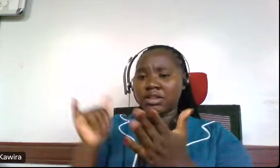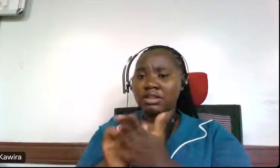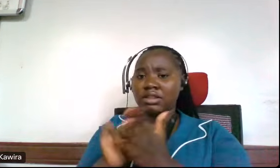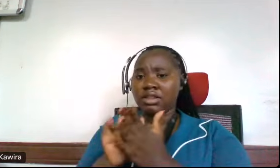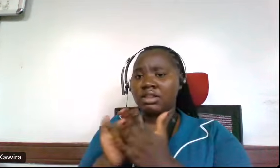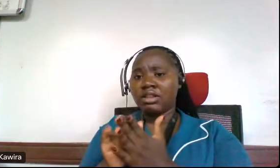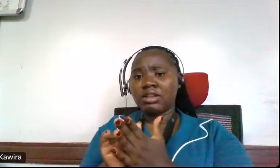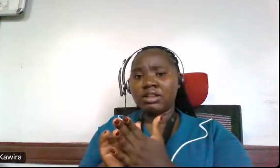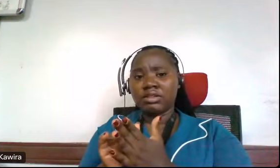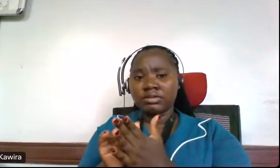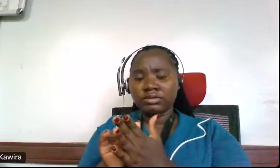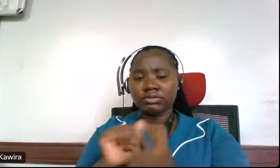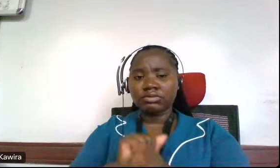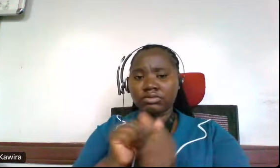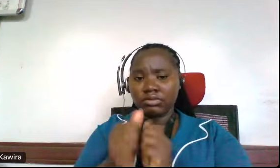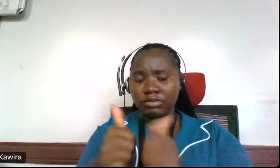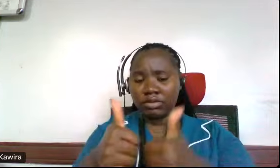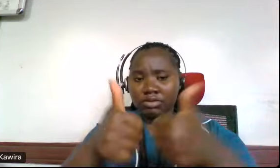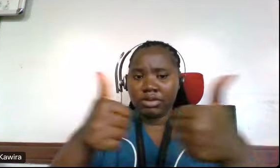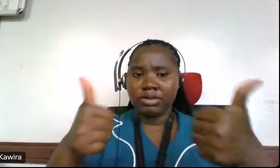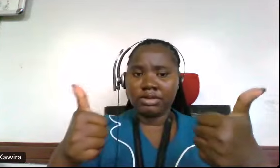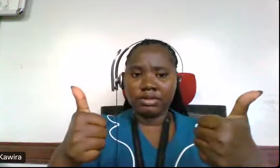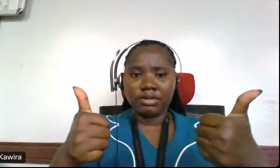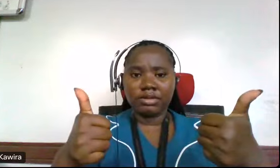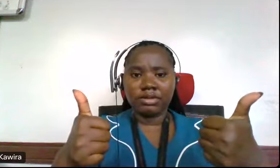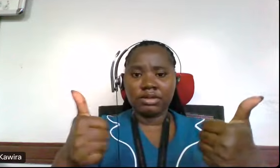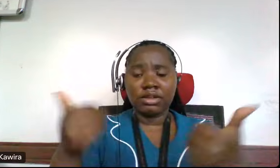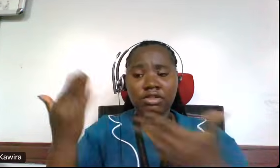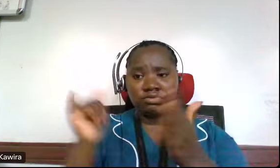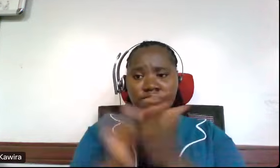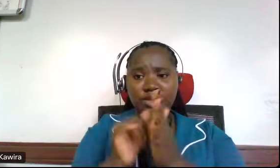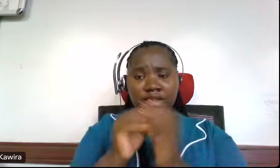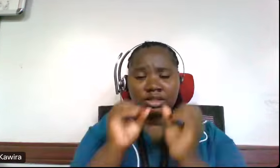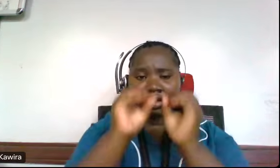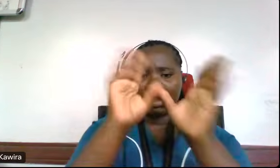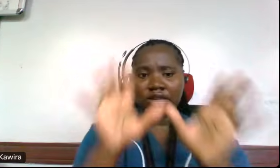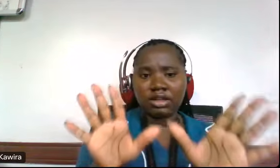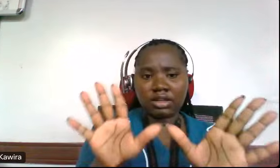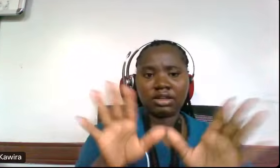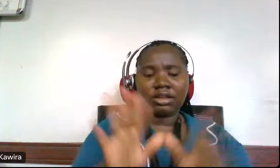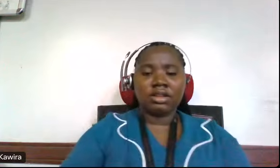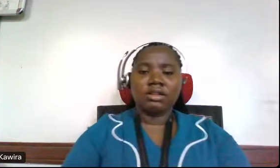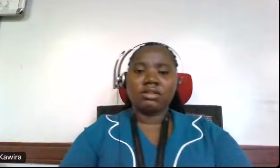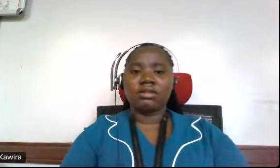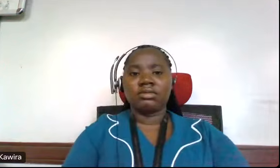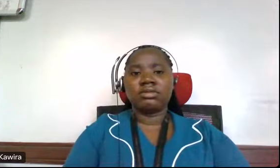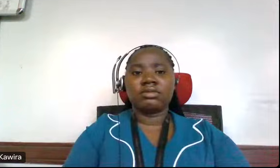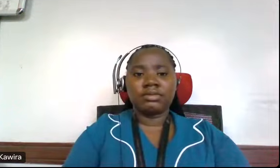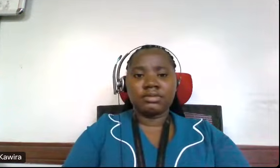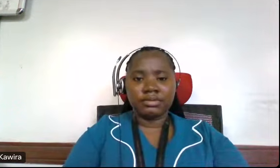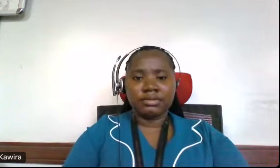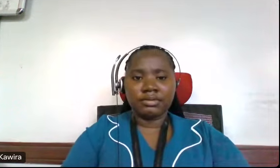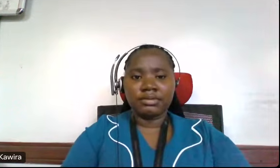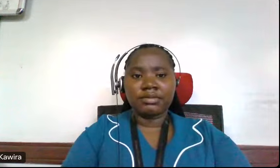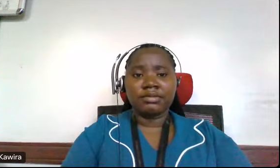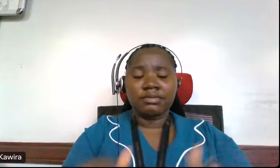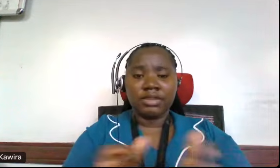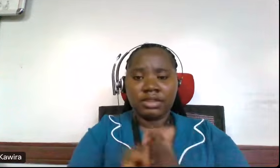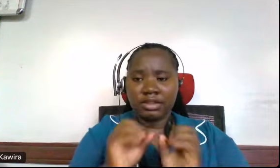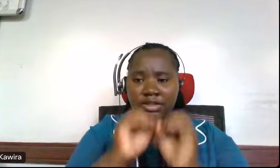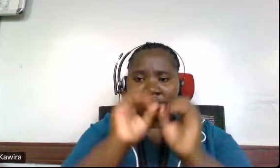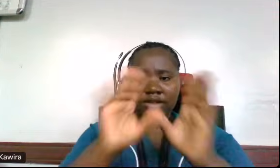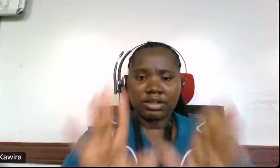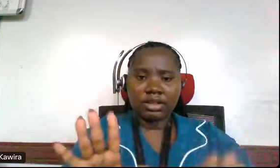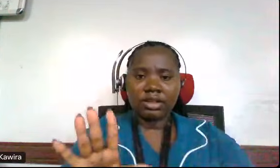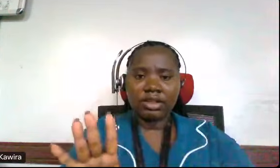adjust accordingly. Yes, I hope that's clear. Okay, that is clear.